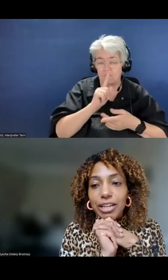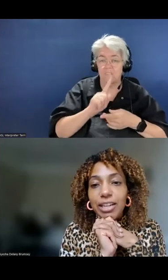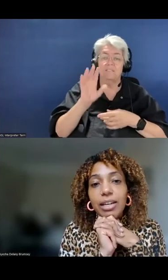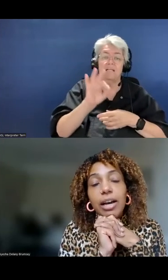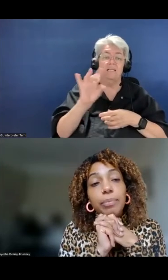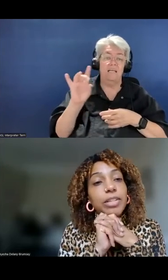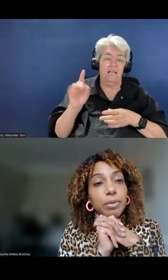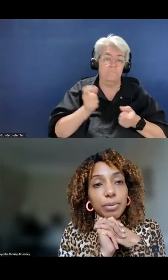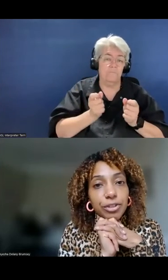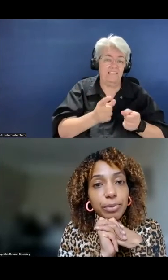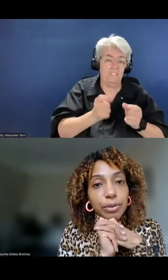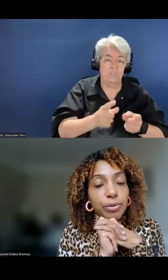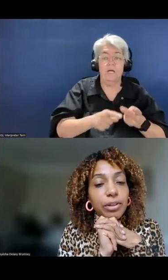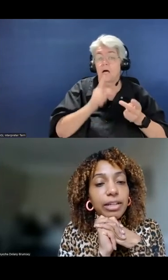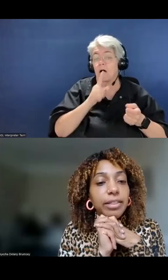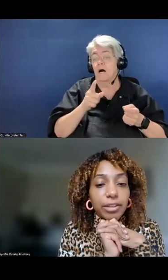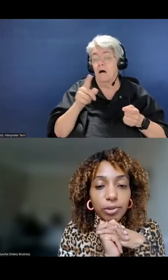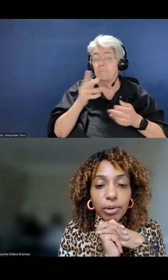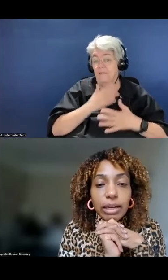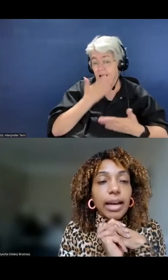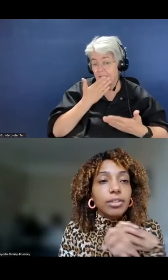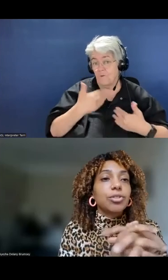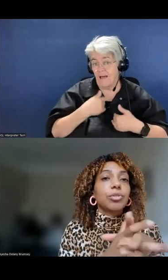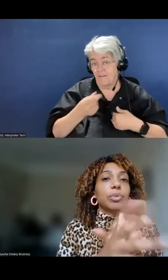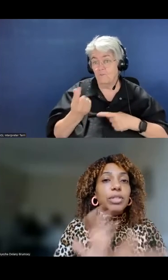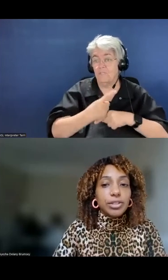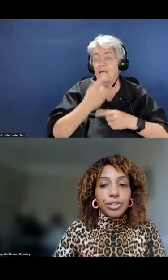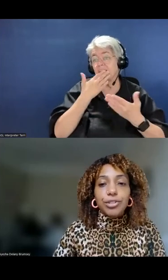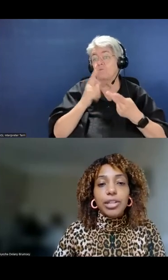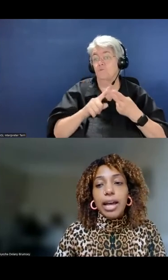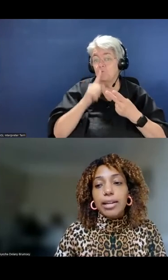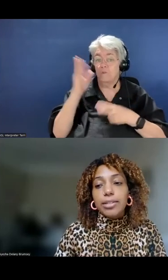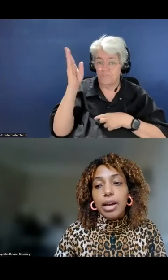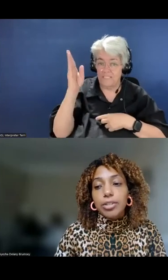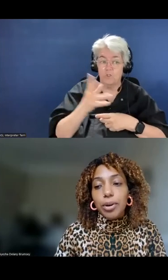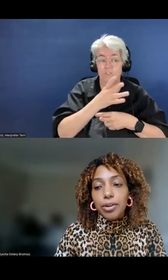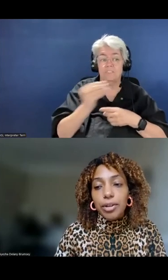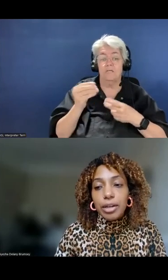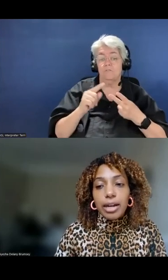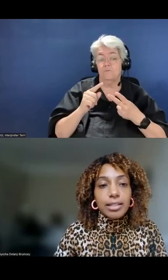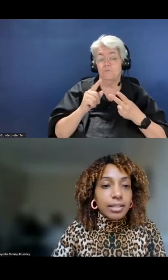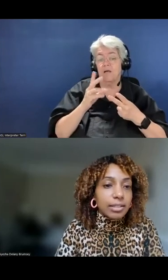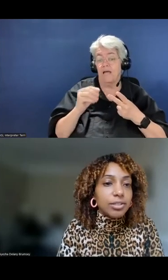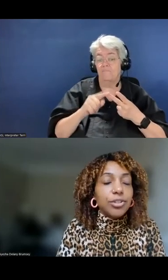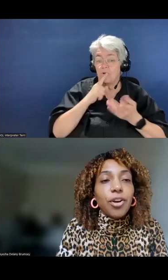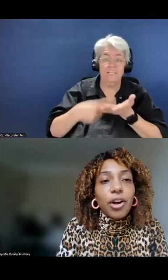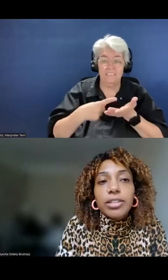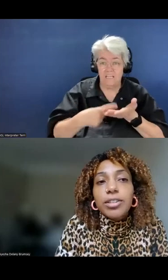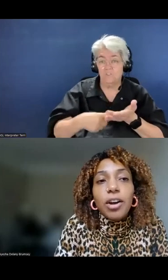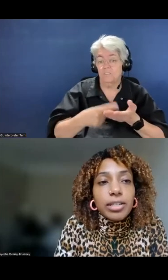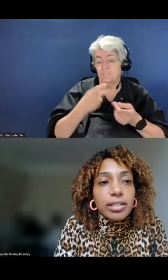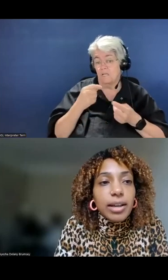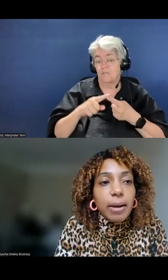messaging. It's been a pleasure to be with you all today. Thank you again to the presenters and to our discussants